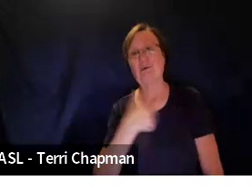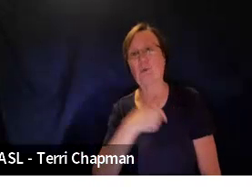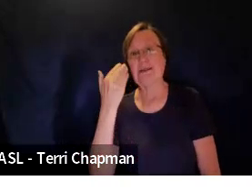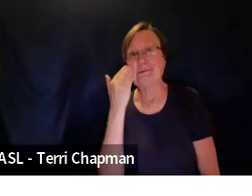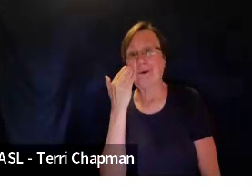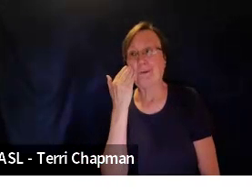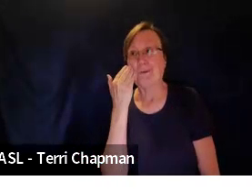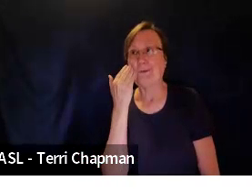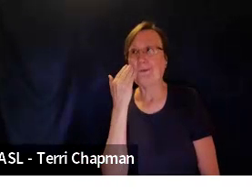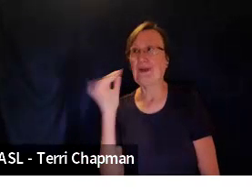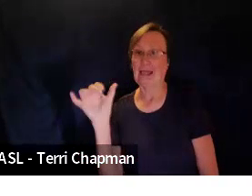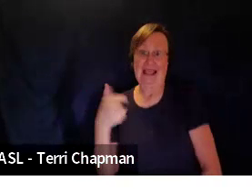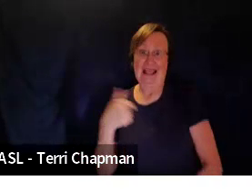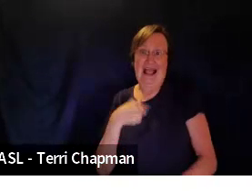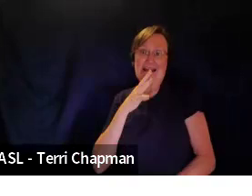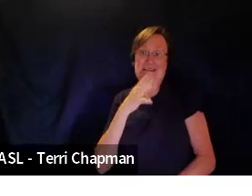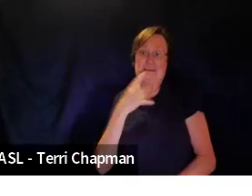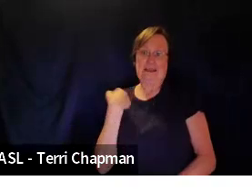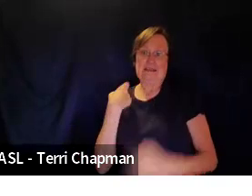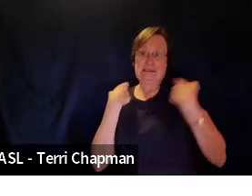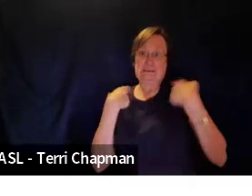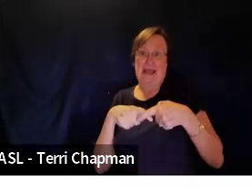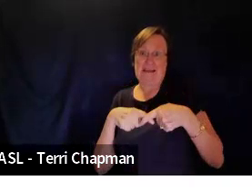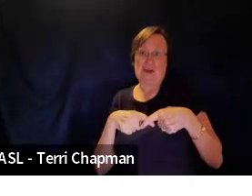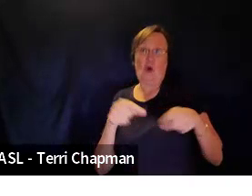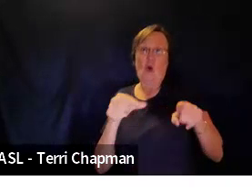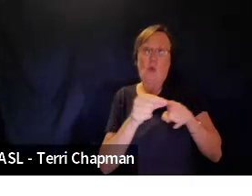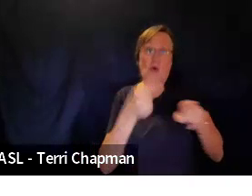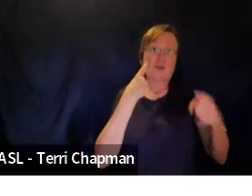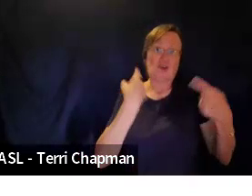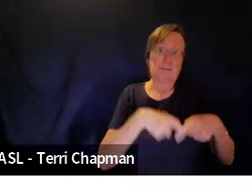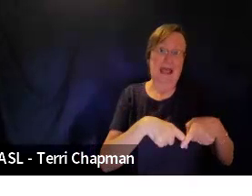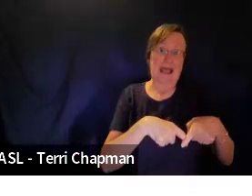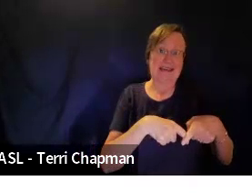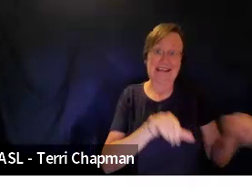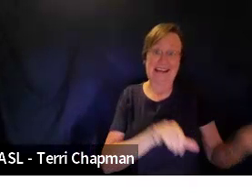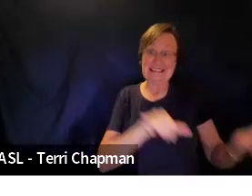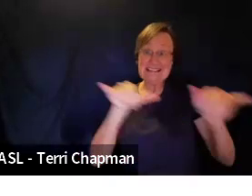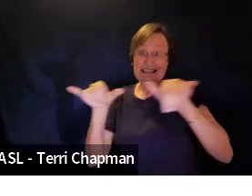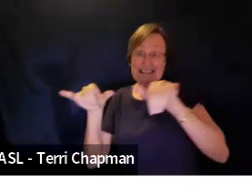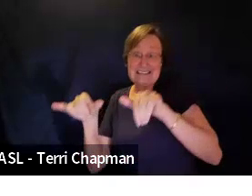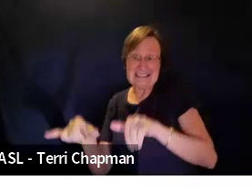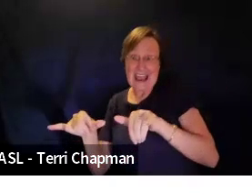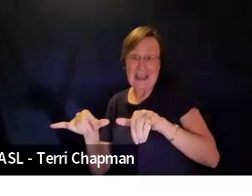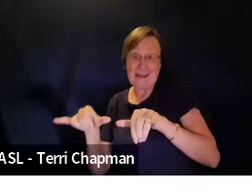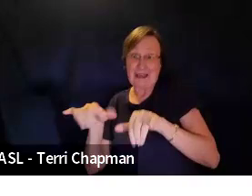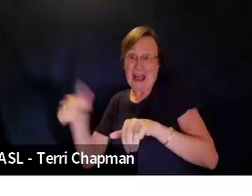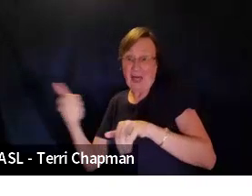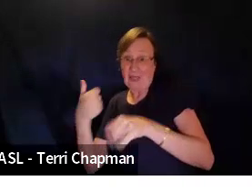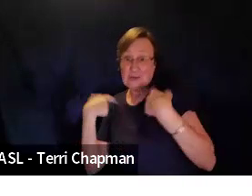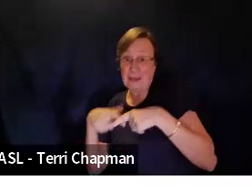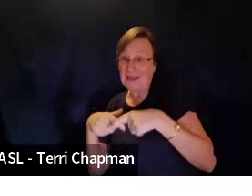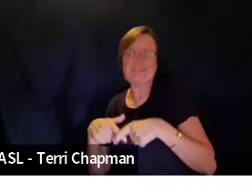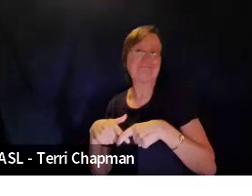like I speak Spanish, words for Spanish are not the same across even Spanish. So a